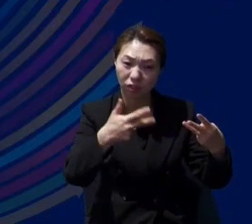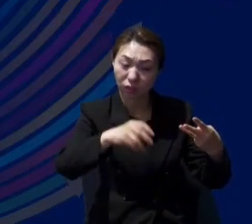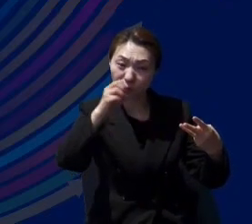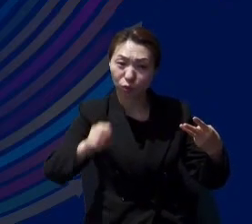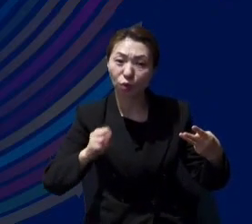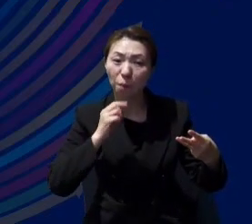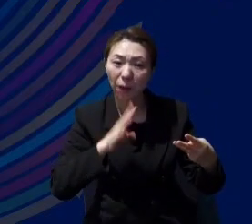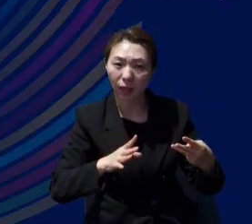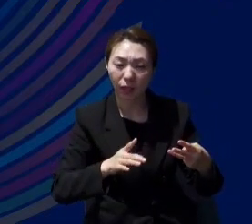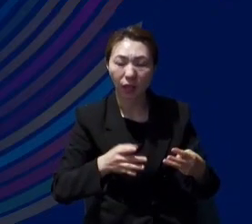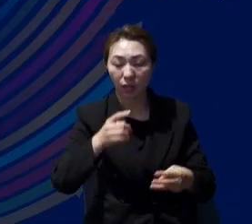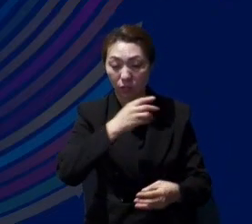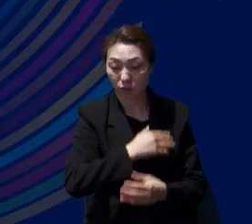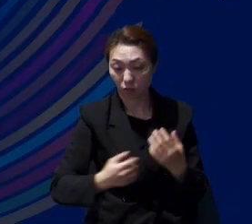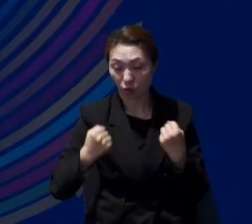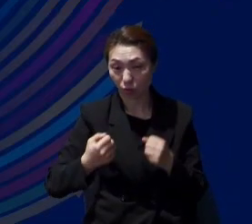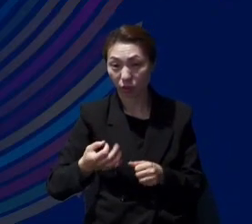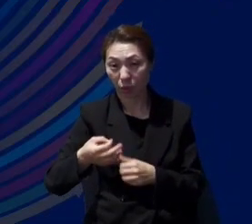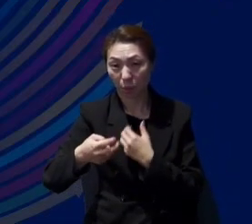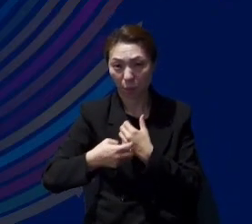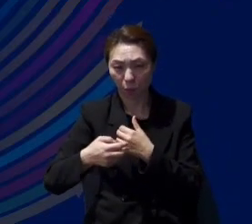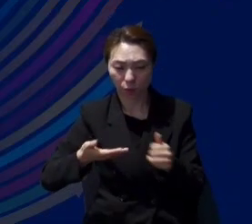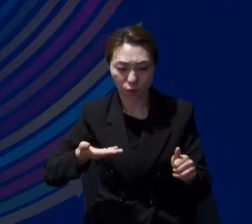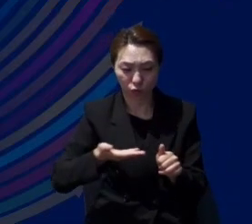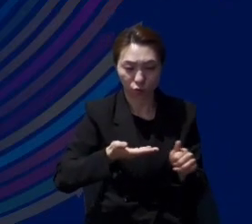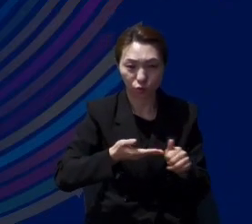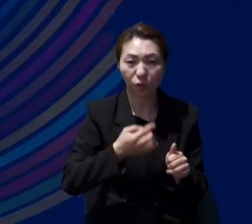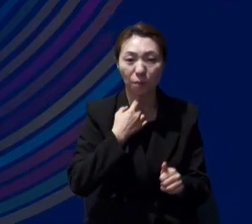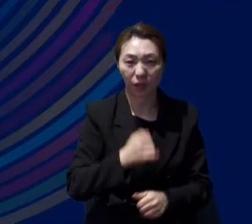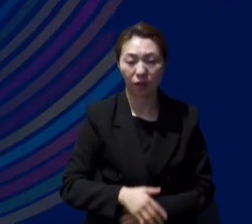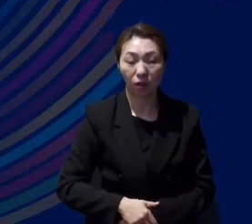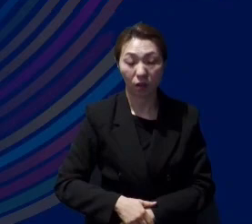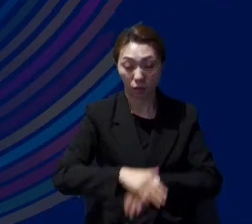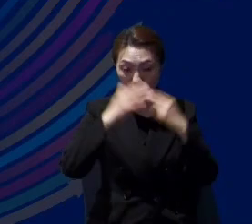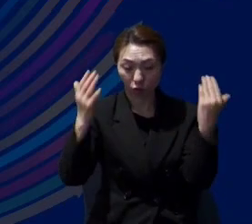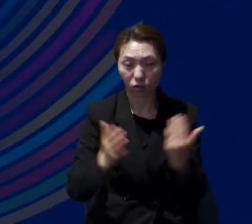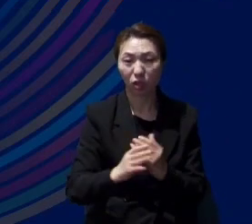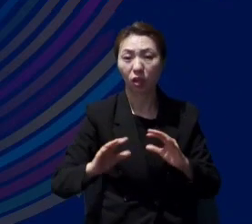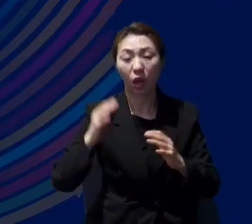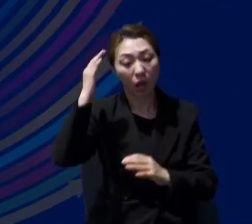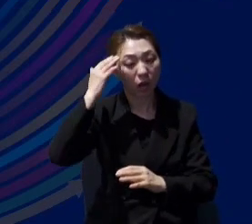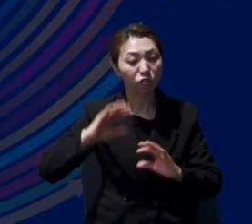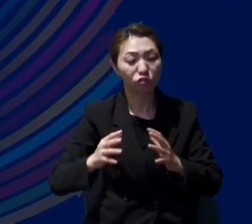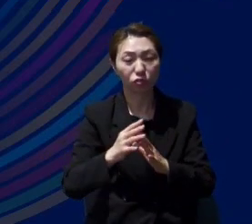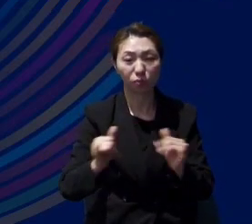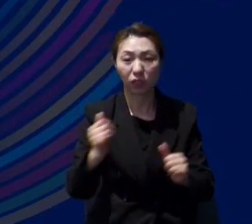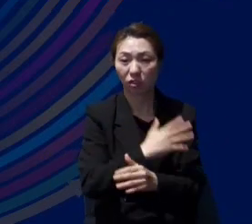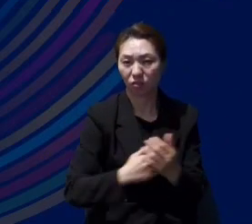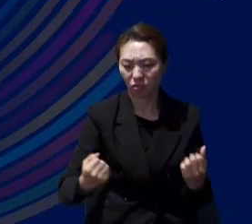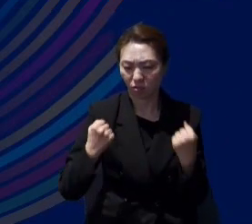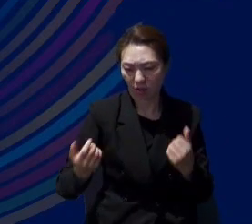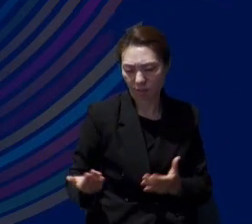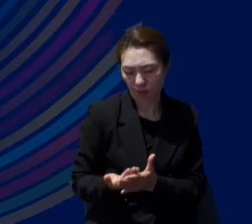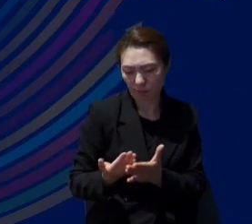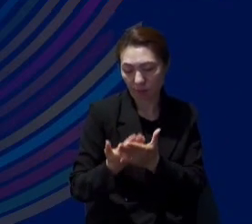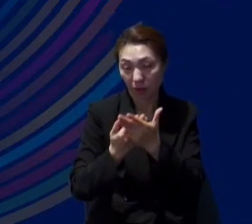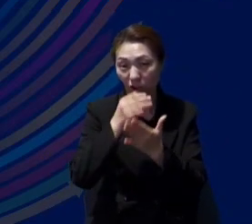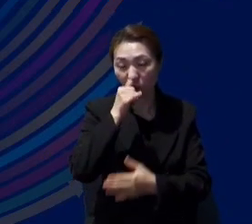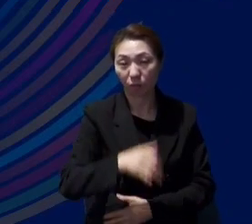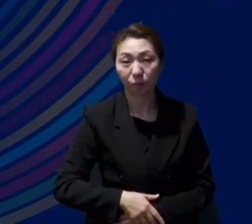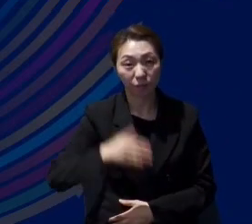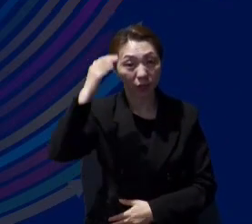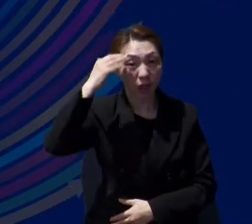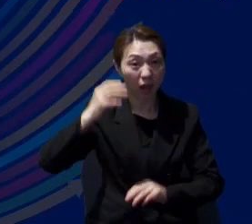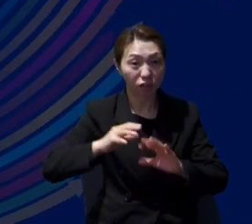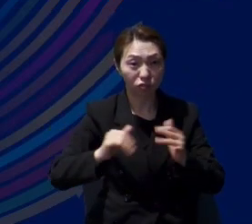South Koreans. For example, highest number of healthcare-related consultations per citizen, for example, 17 times